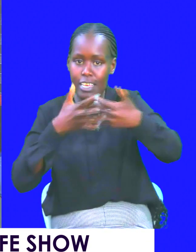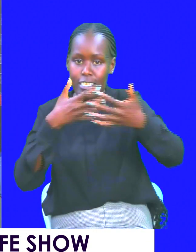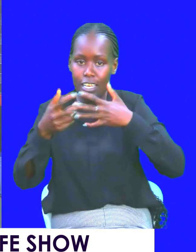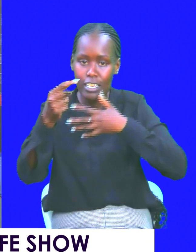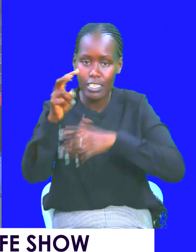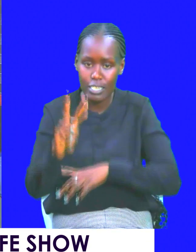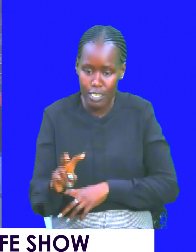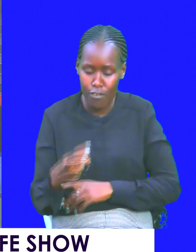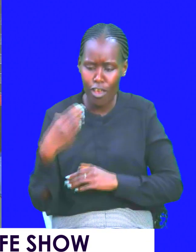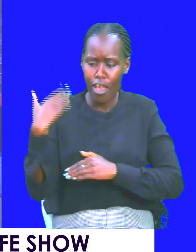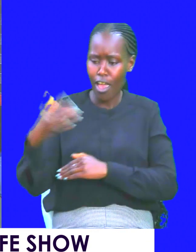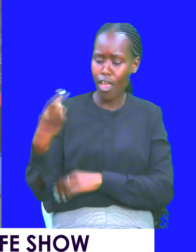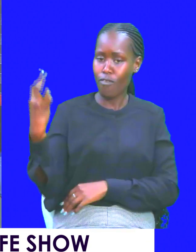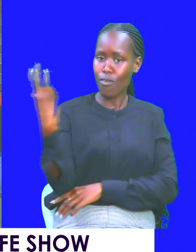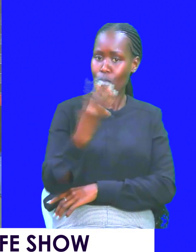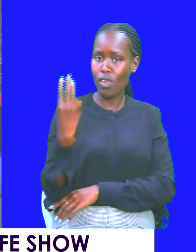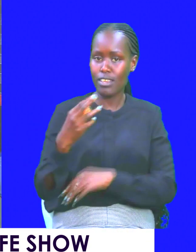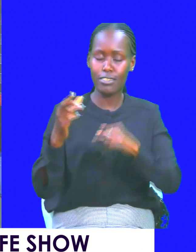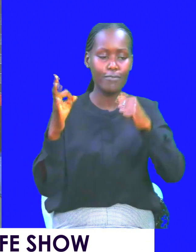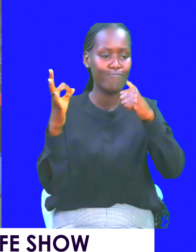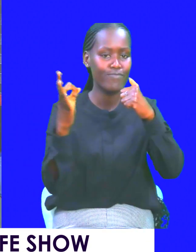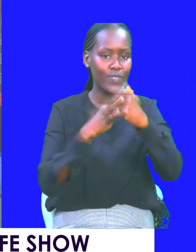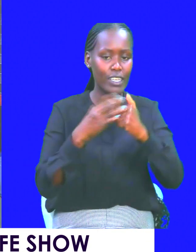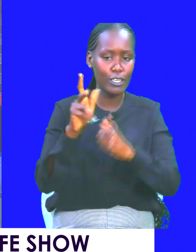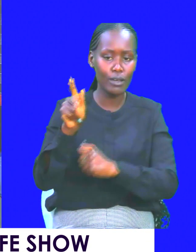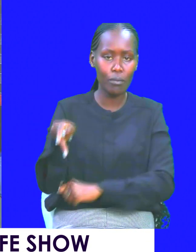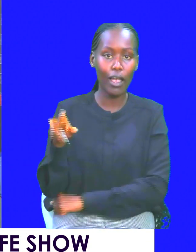Wednesday, 8 p.m. every Wednesday.